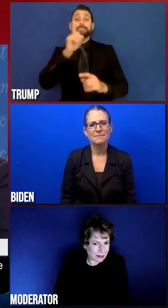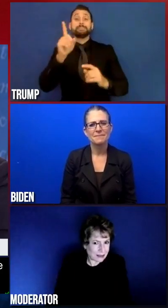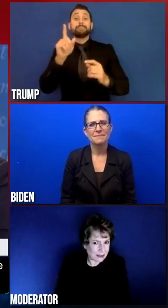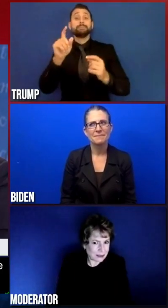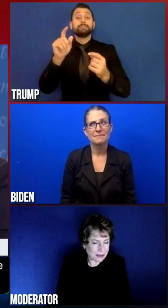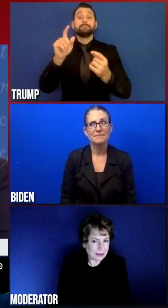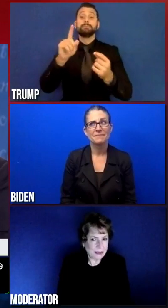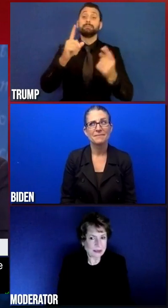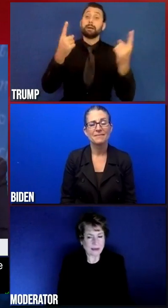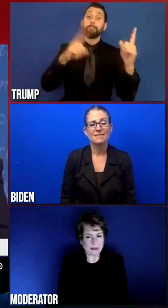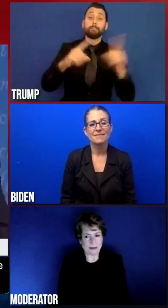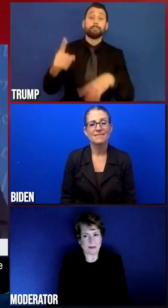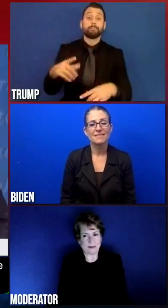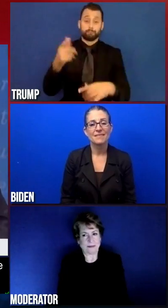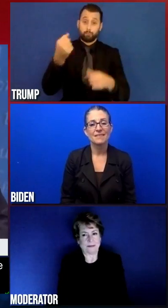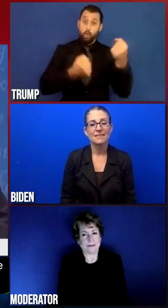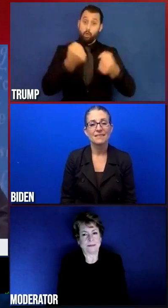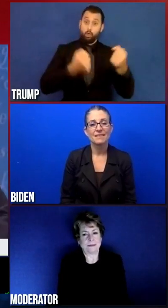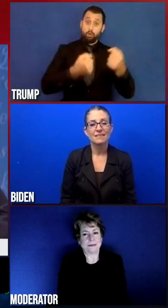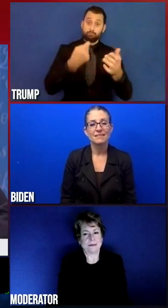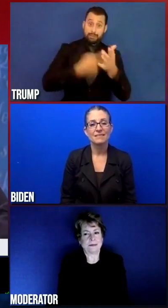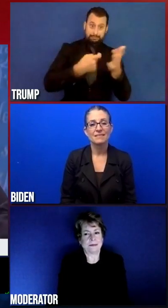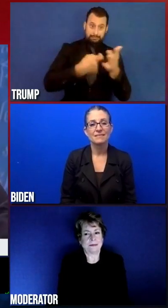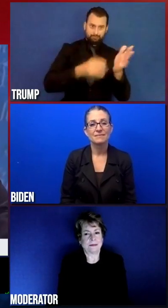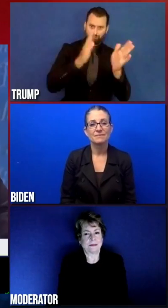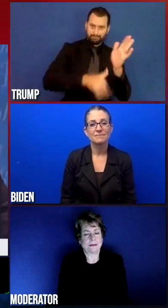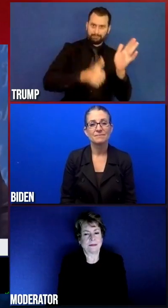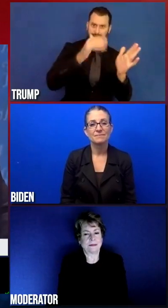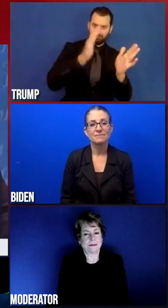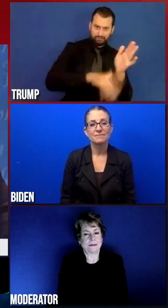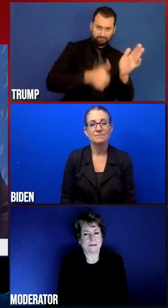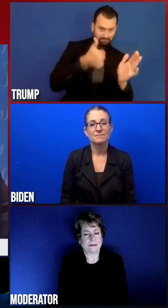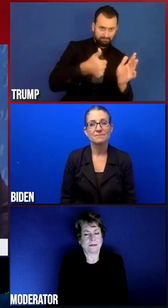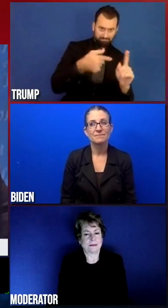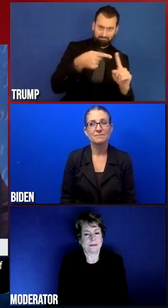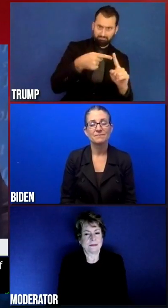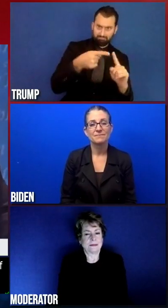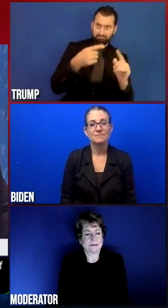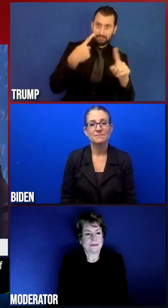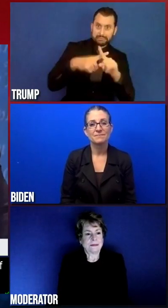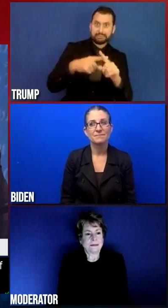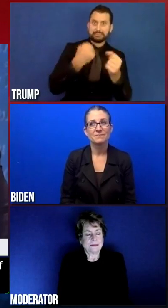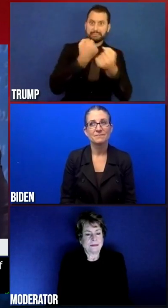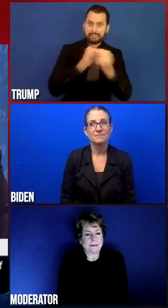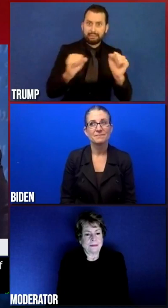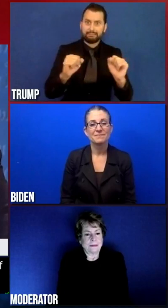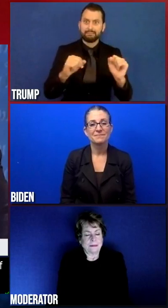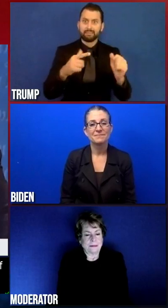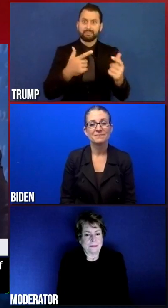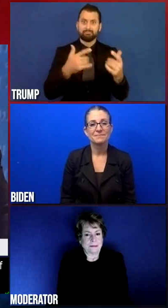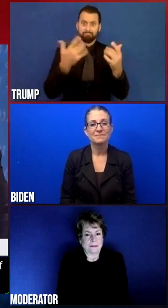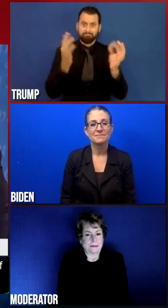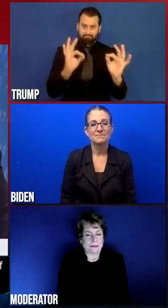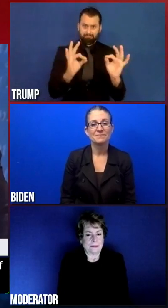difference. And then what would happen, because of the cost of the car, you would have at least double and triple the number of cars purchased. We have the